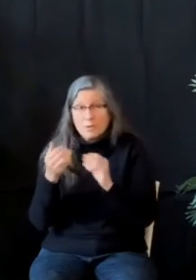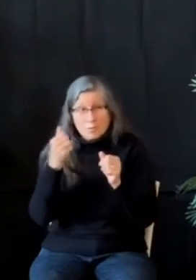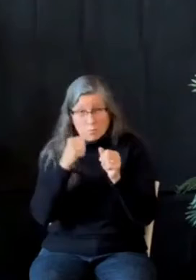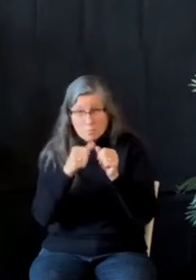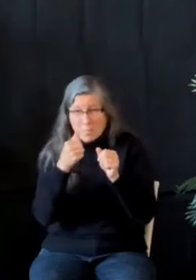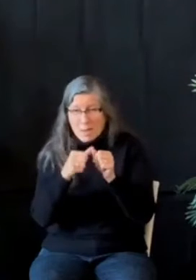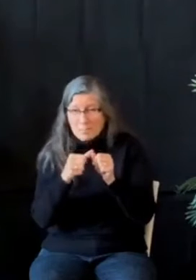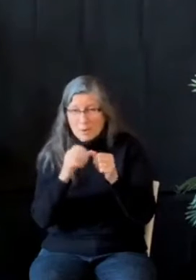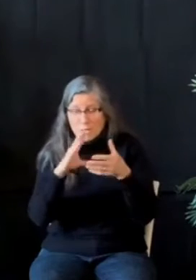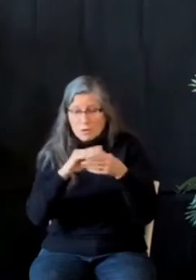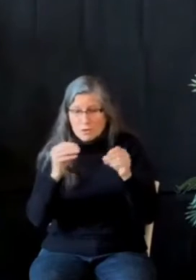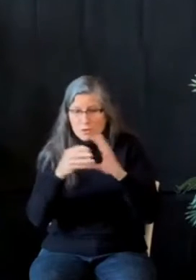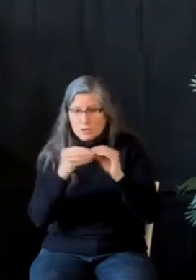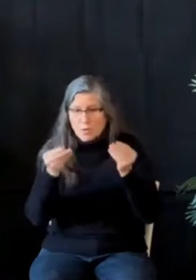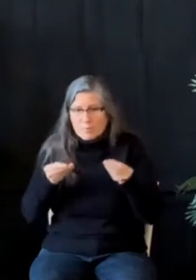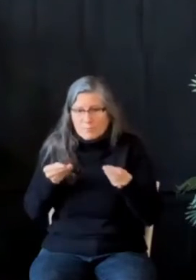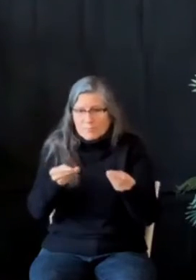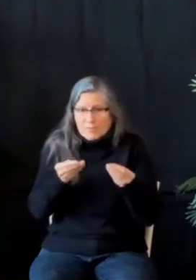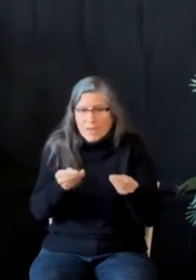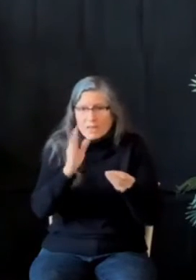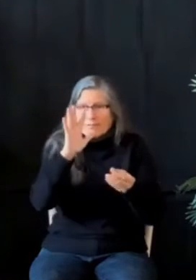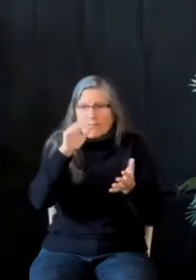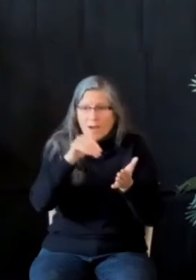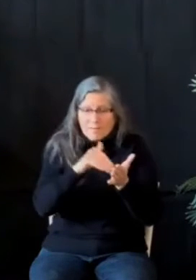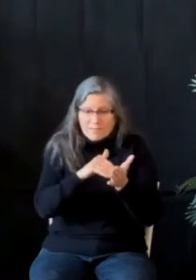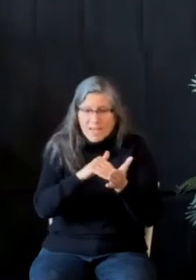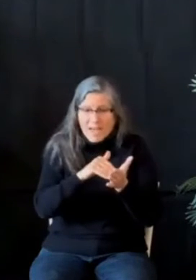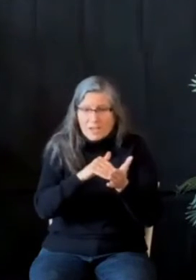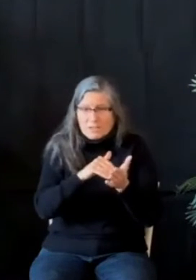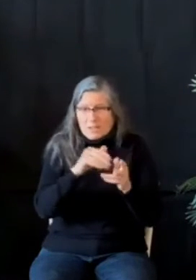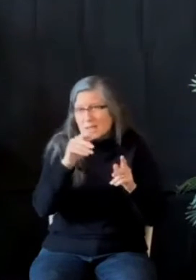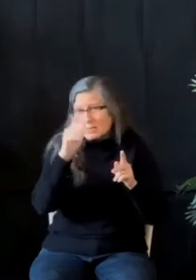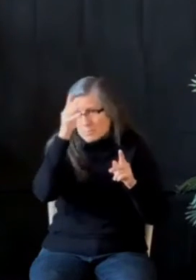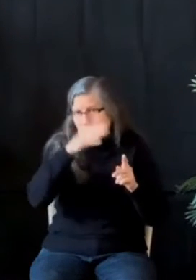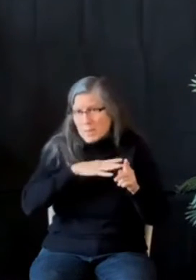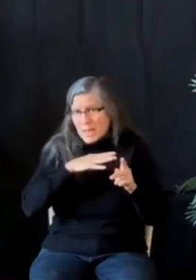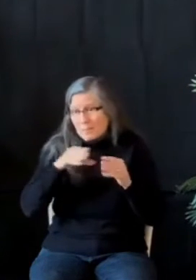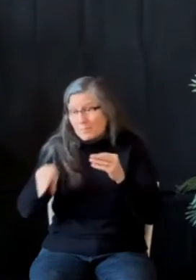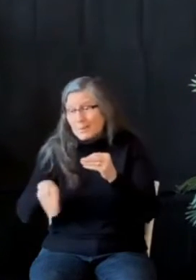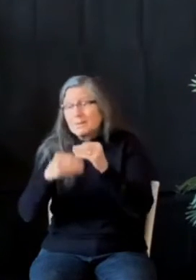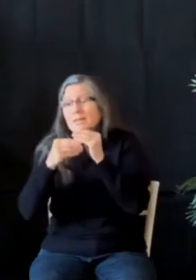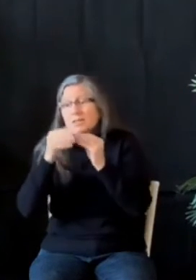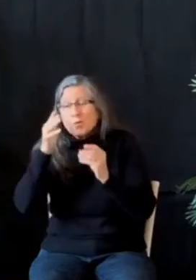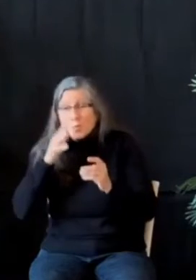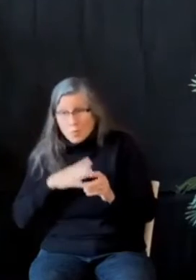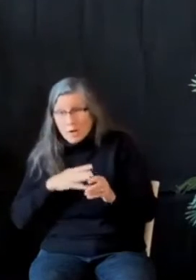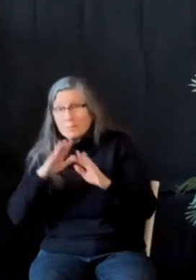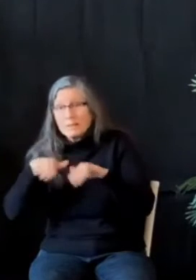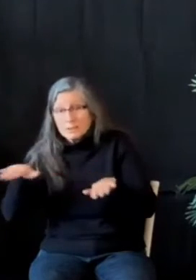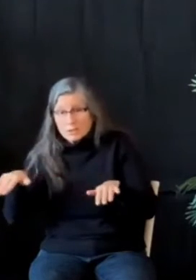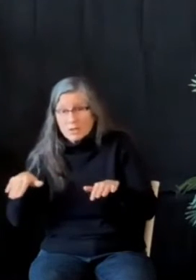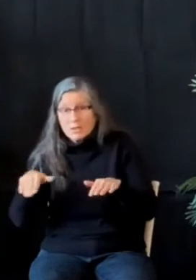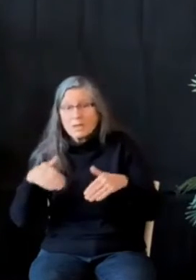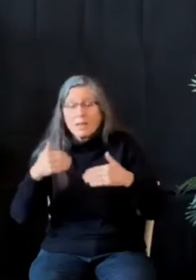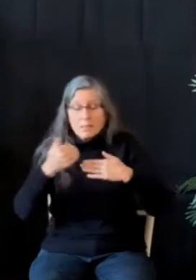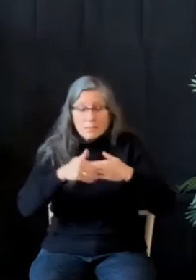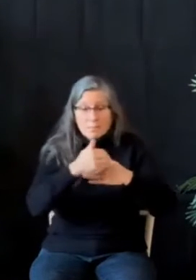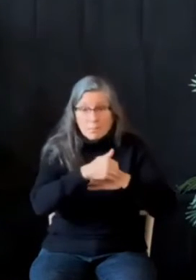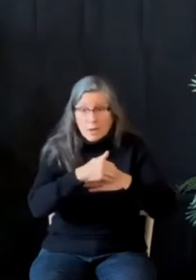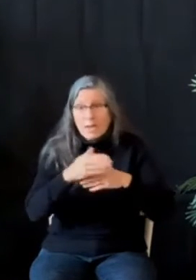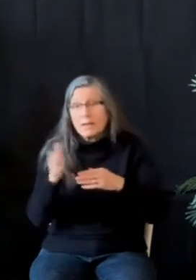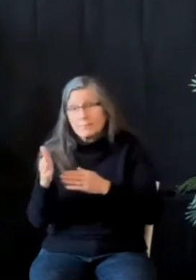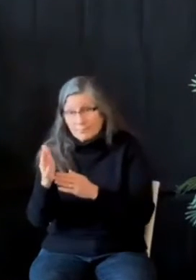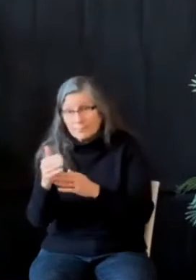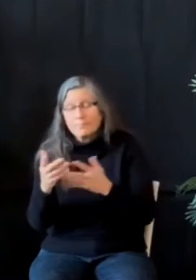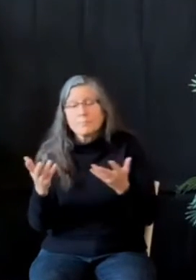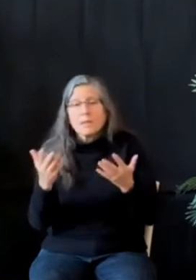the 5,000 plus men and women with five loaves and two fishes, he said, "I am the bread of life." Now